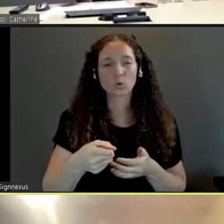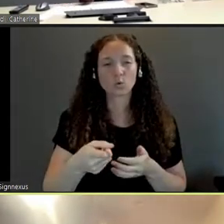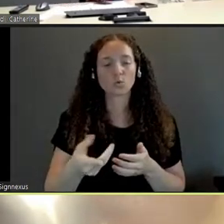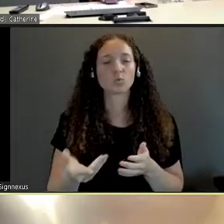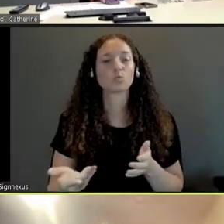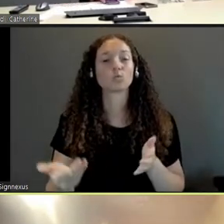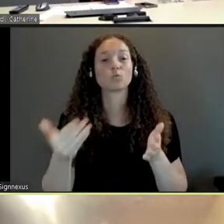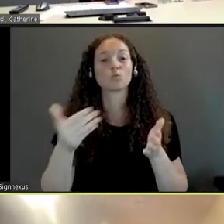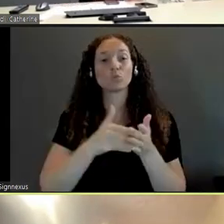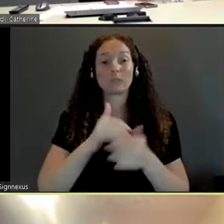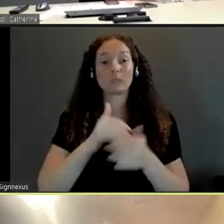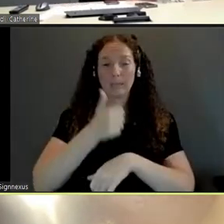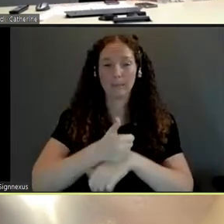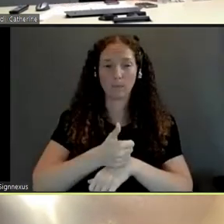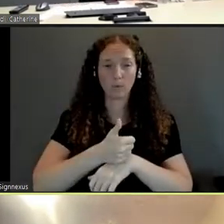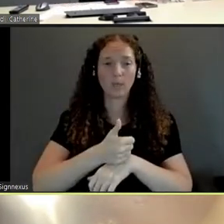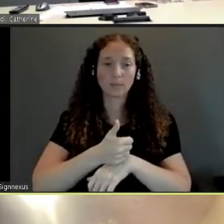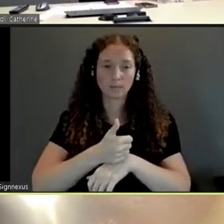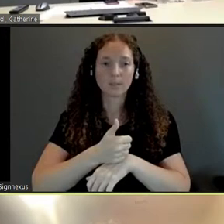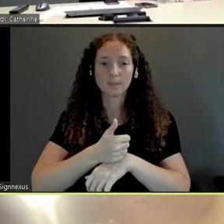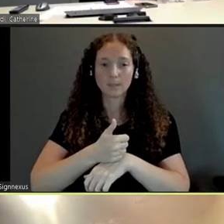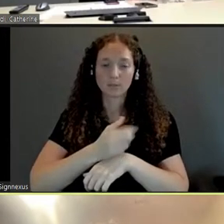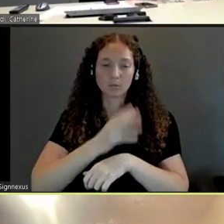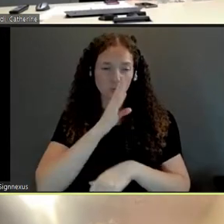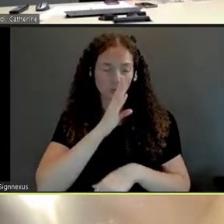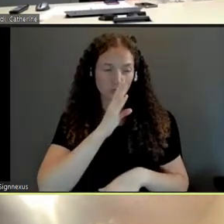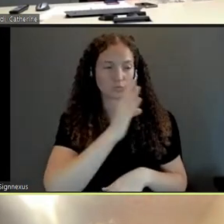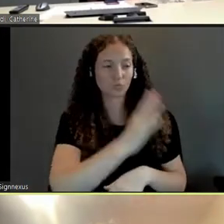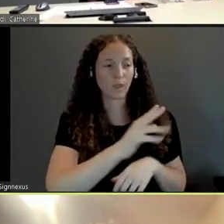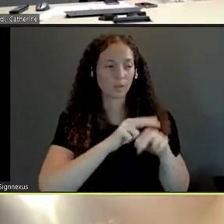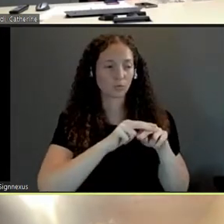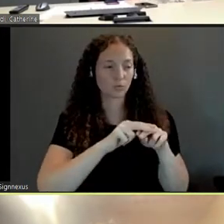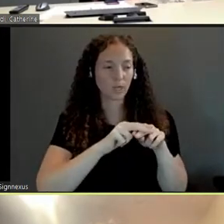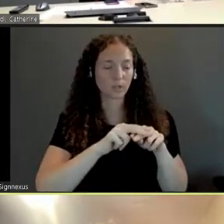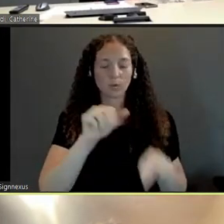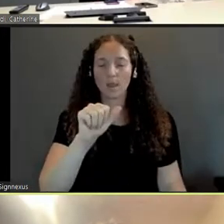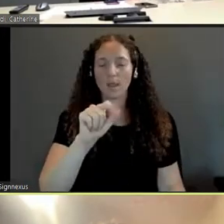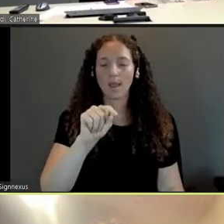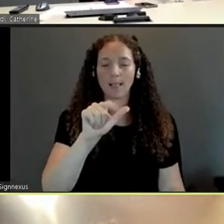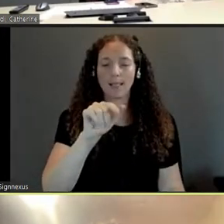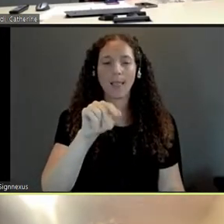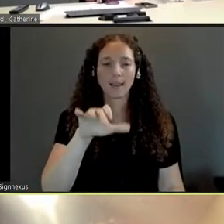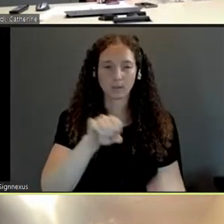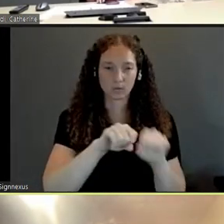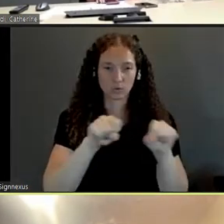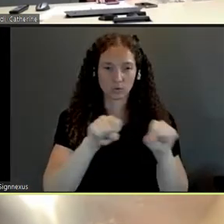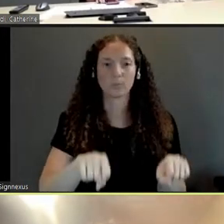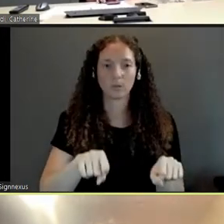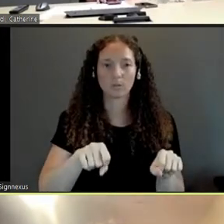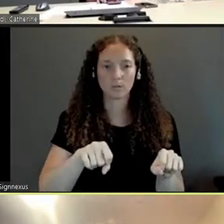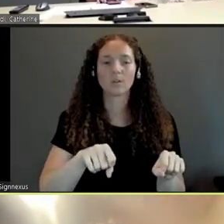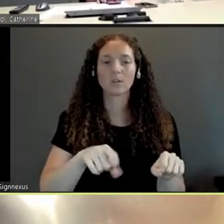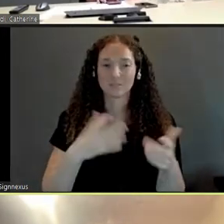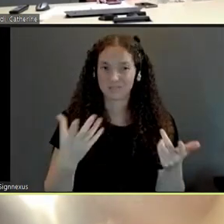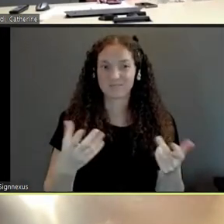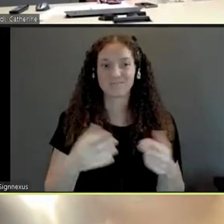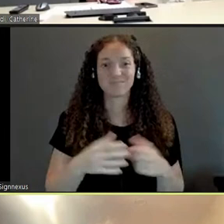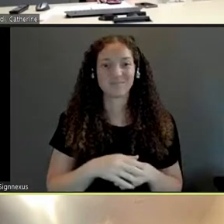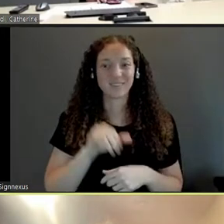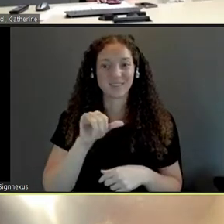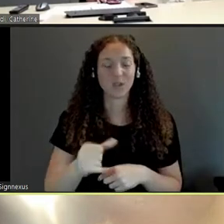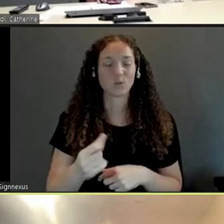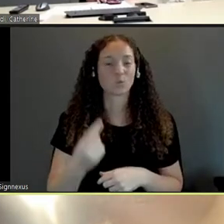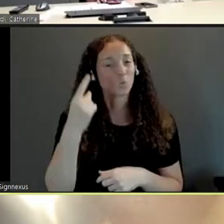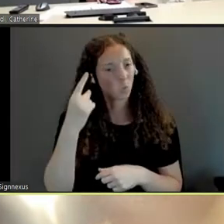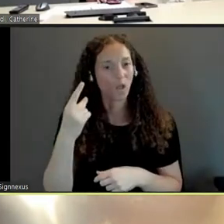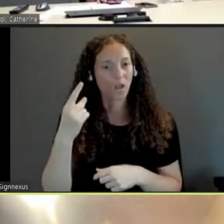re-implement the direct trains to Atlantic Terminal from the LIRR. Because that is one of the routes that